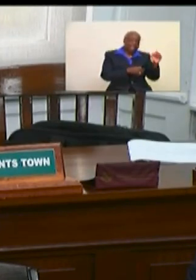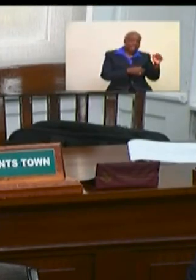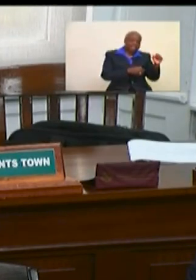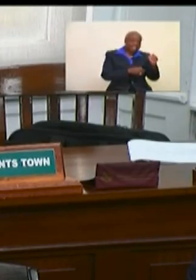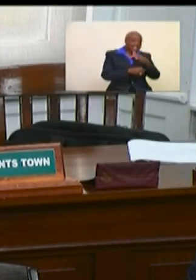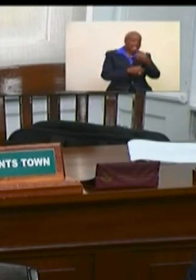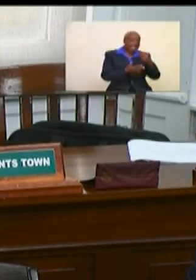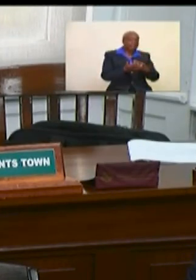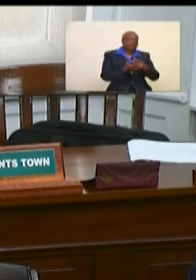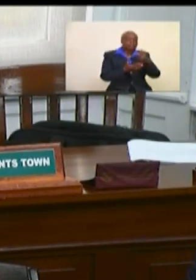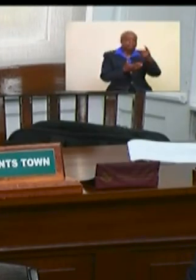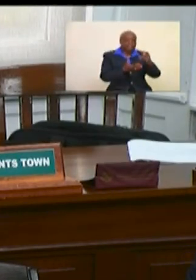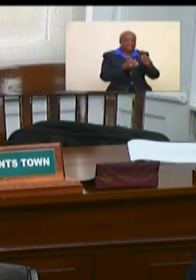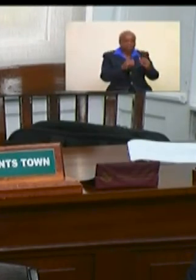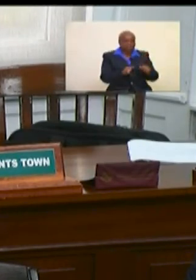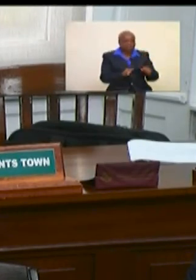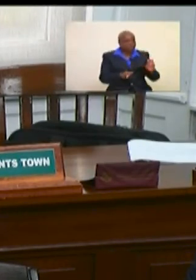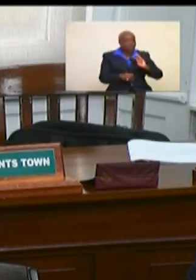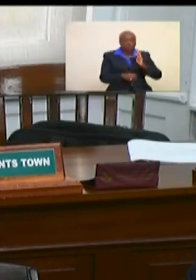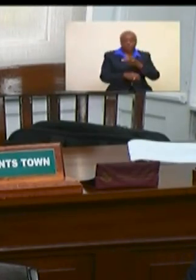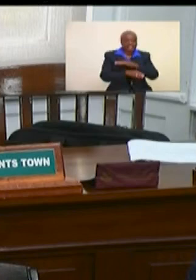let me complete what I'm saying.